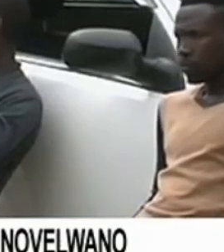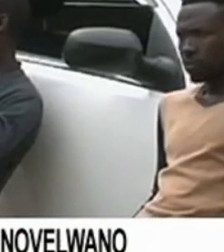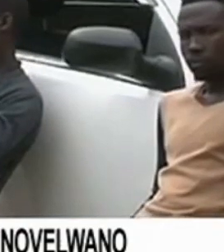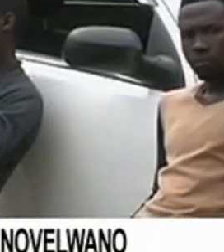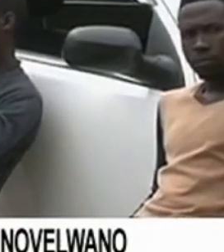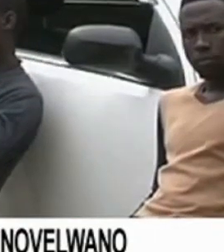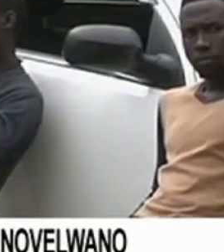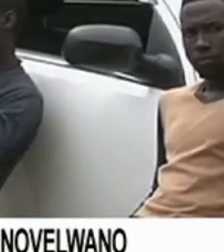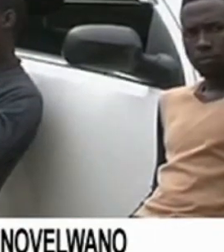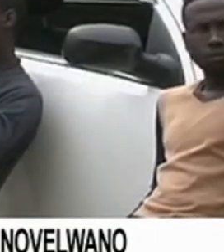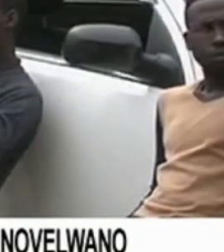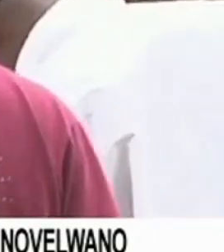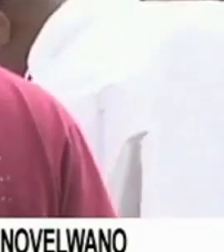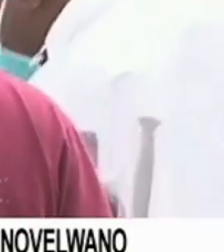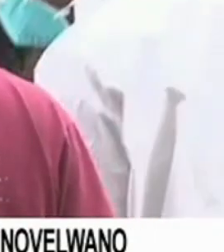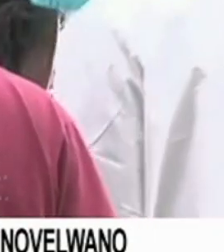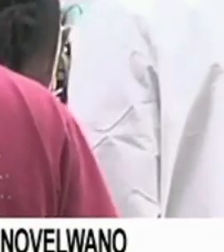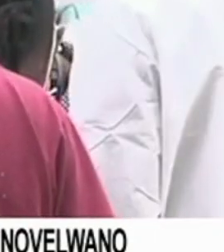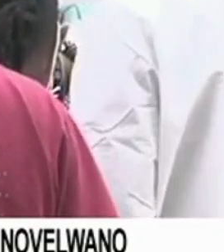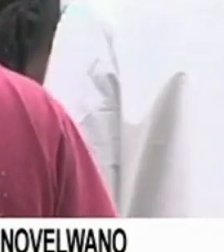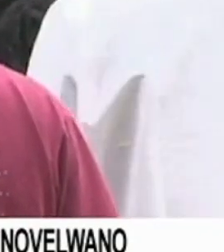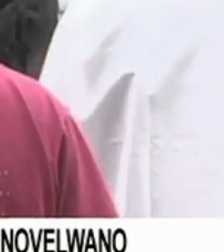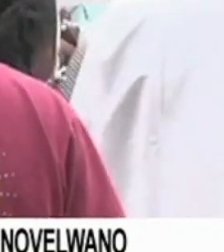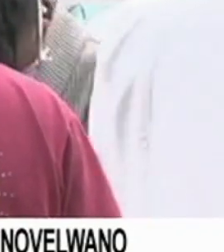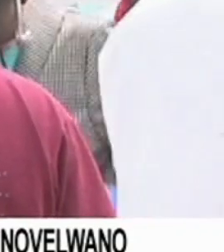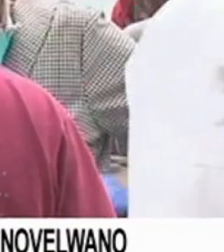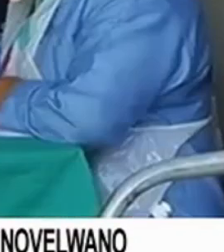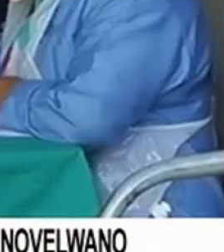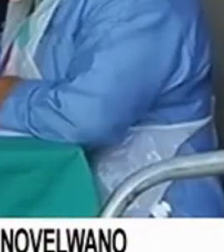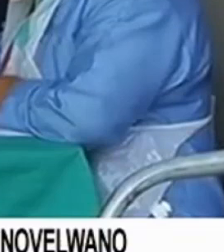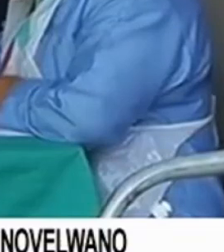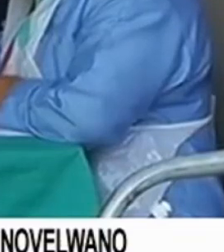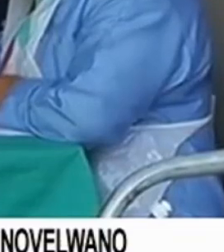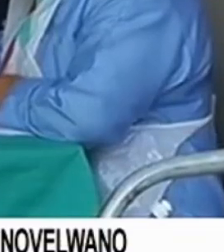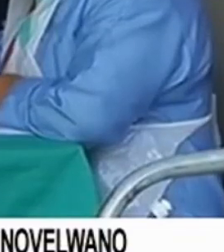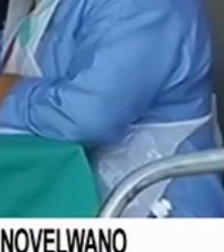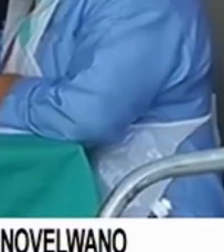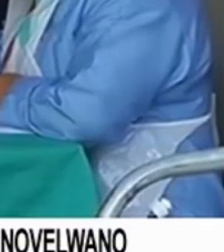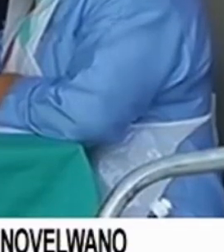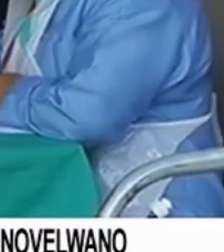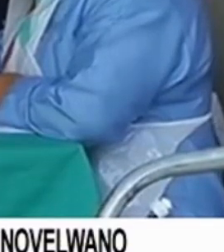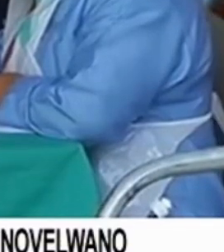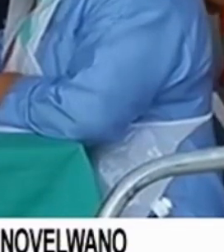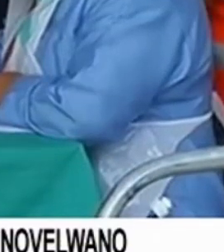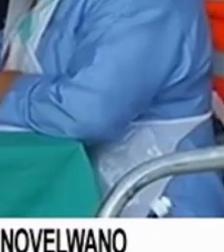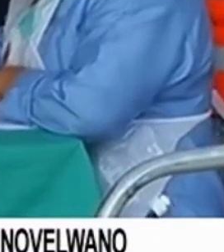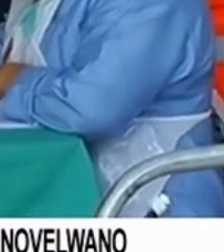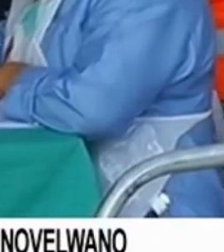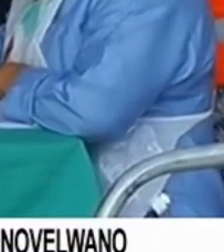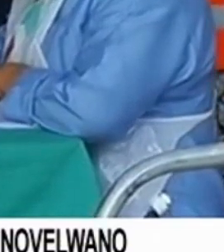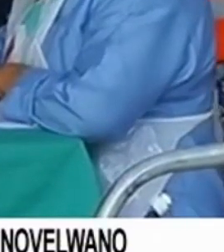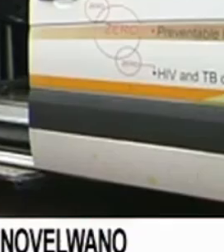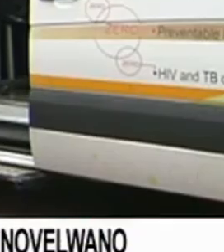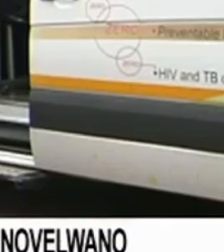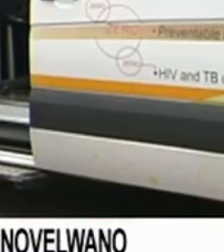Lolu bhubhane iCOVID-19 lubhebhetheke iNingizimu Afrika yonke. NgoMatshi uMongameli Ramaphosa wavala thaqa ukusebenza